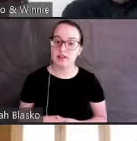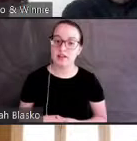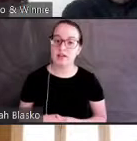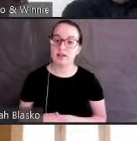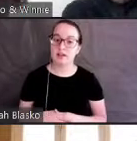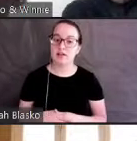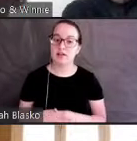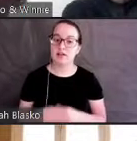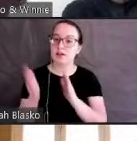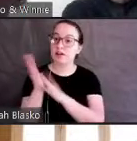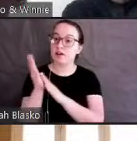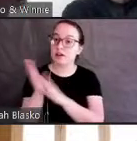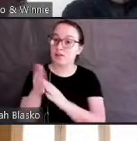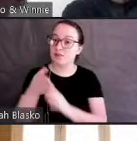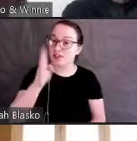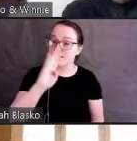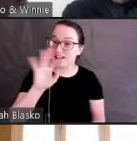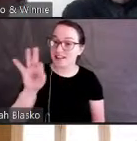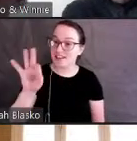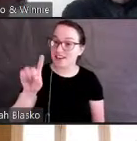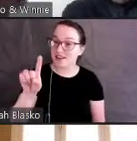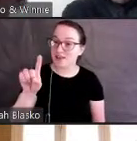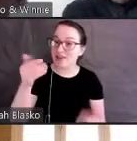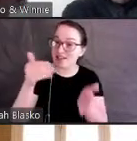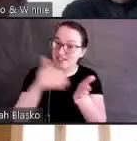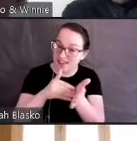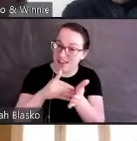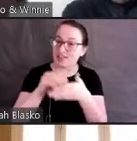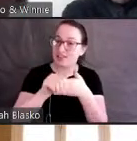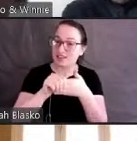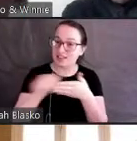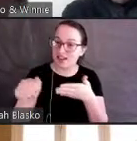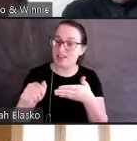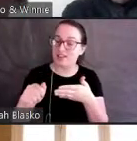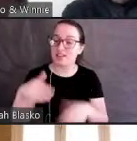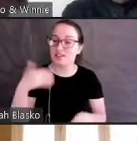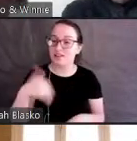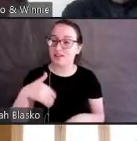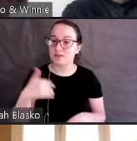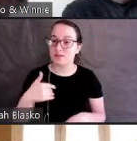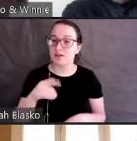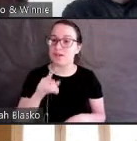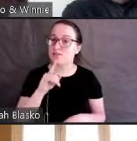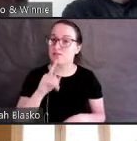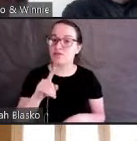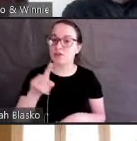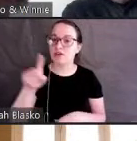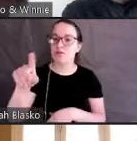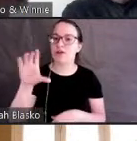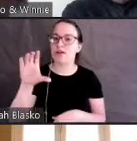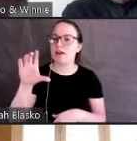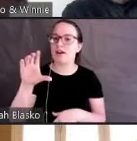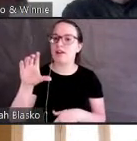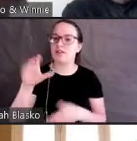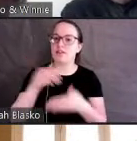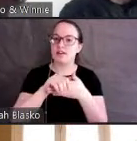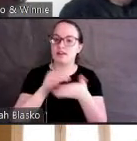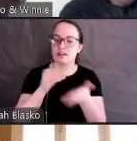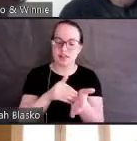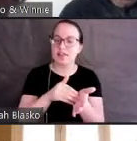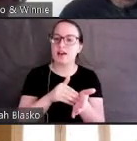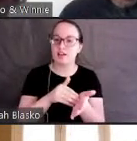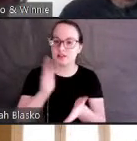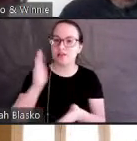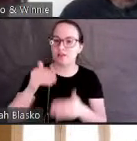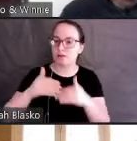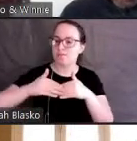God, $91,000. I'm sure we will blow out the 100K, go beyond it. So let's pray. God, we